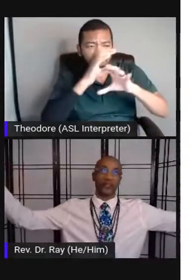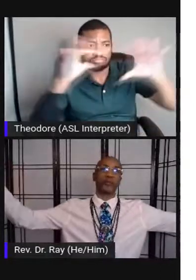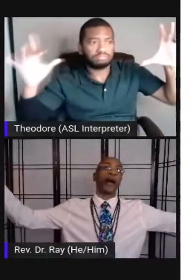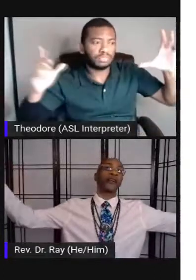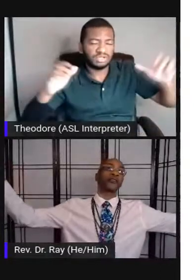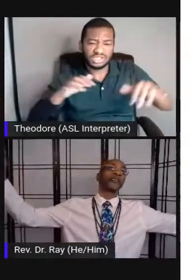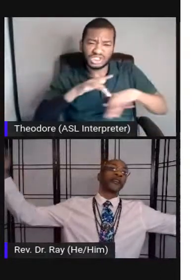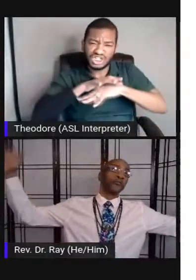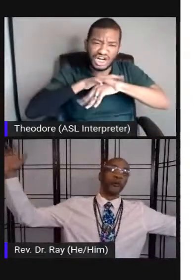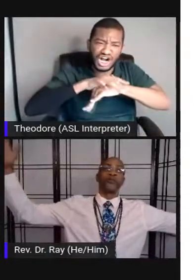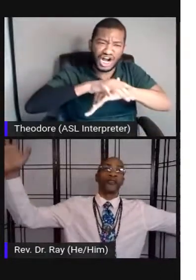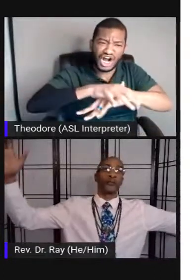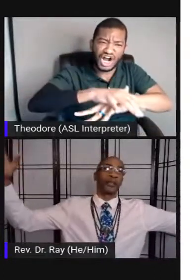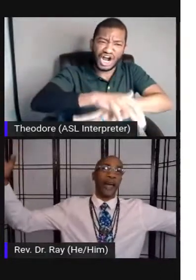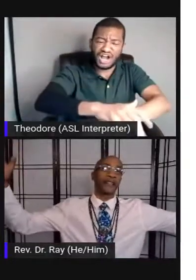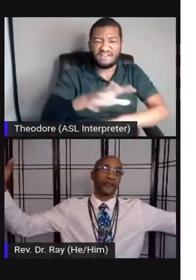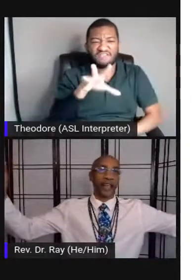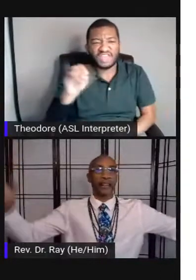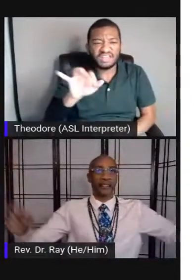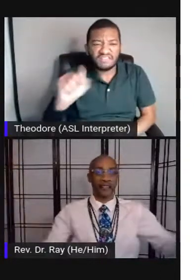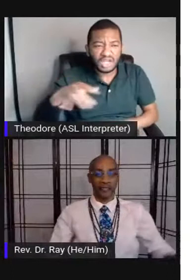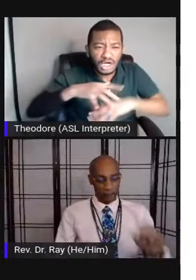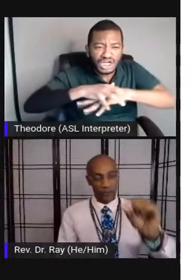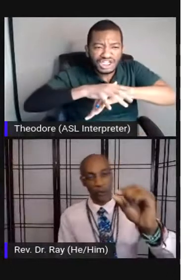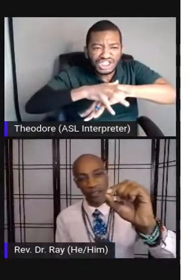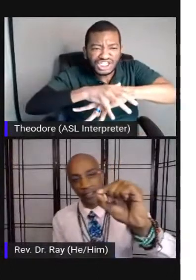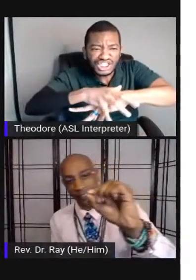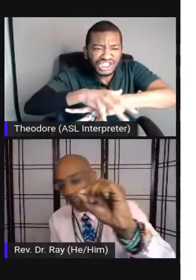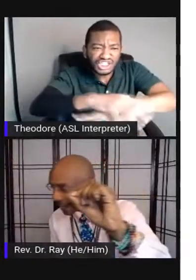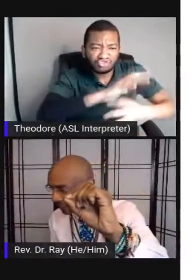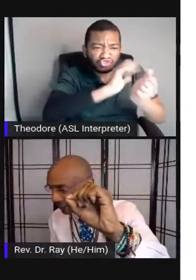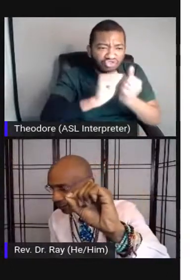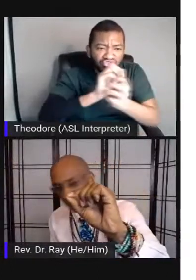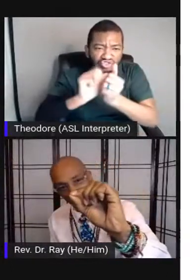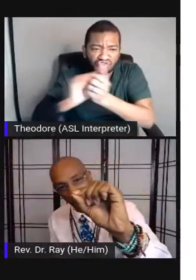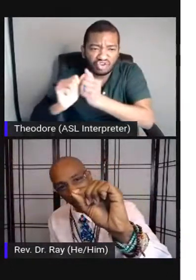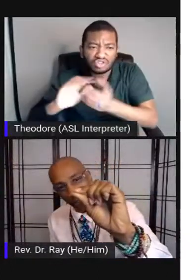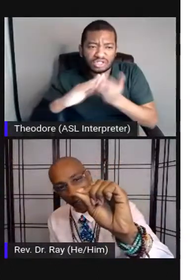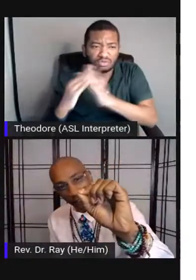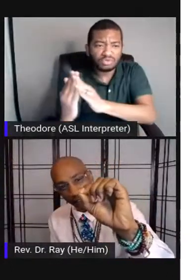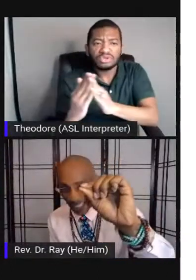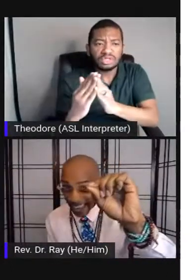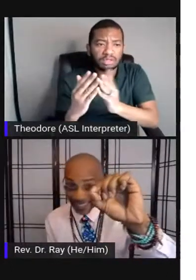50-foot spider moving through the lands of Texas. And so we see this